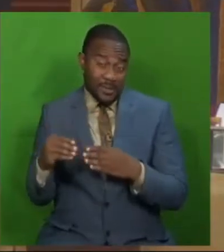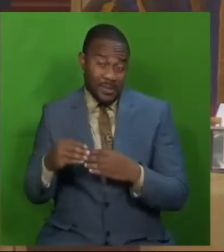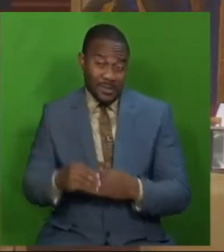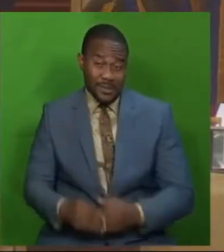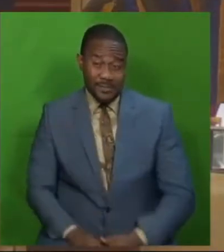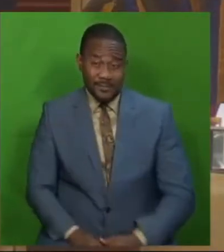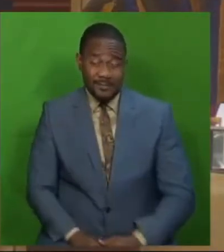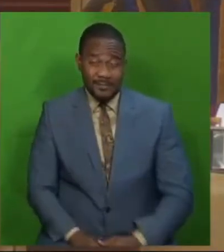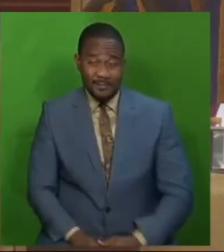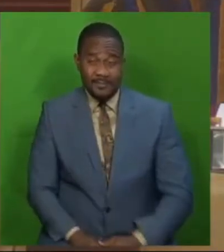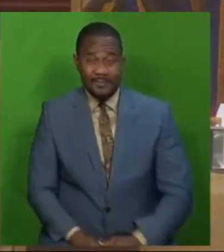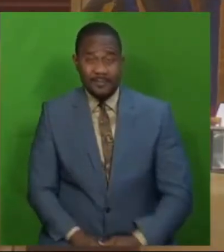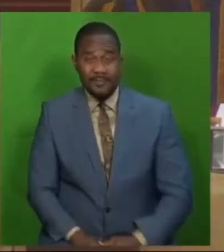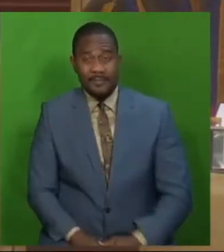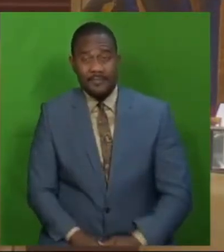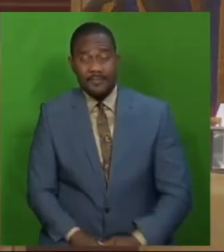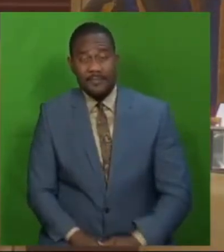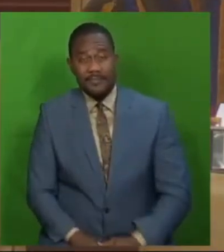cedis.